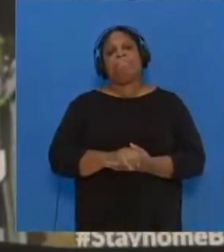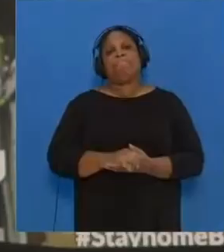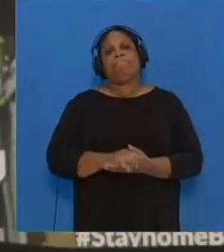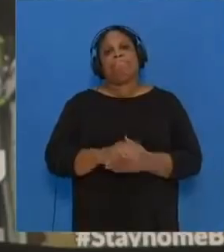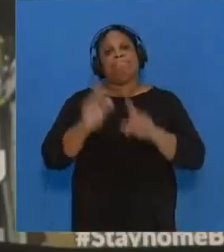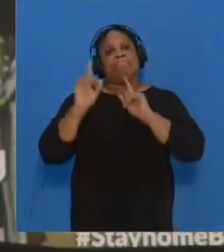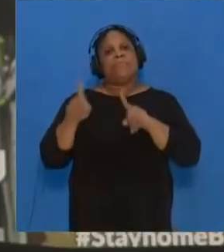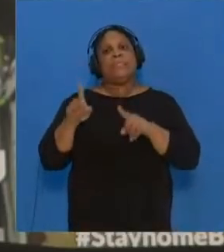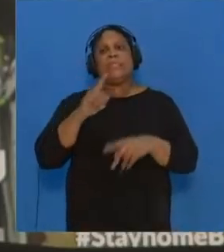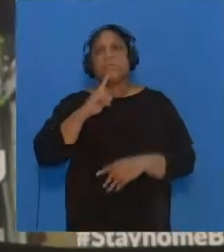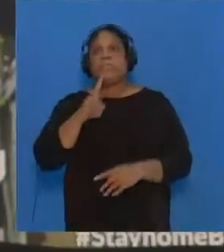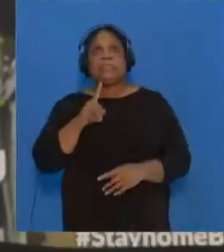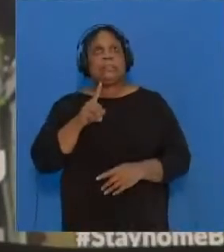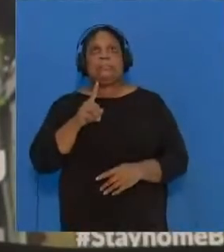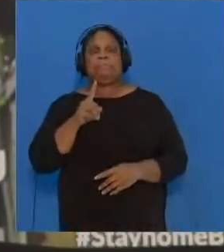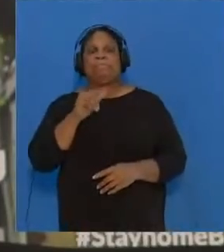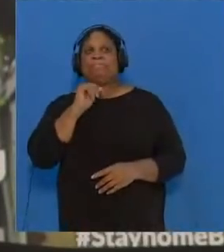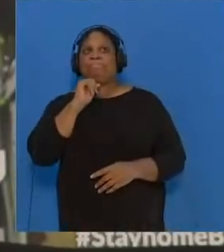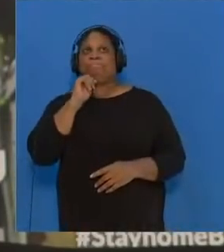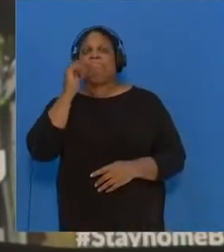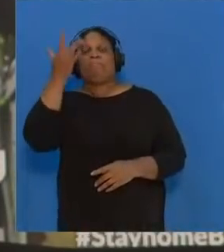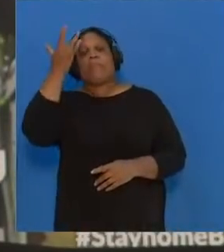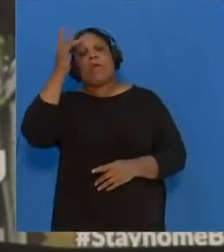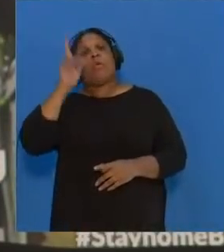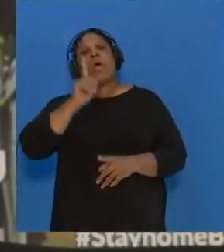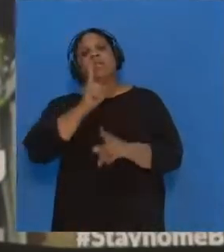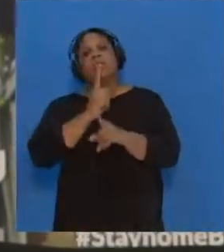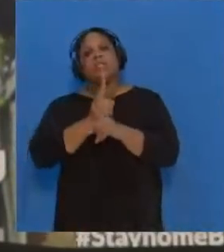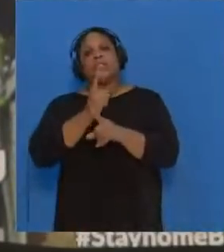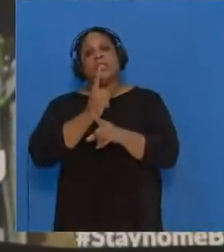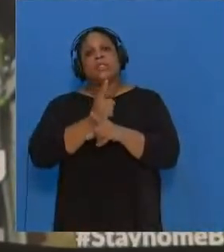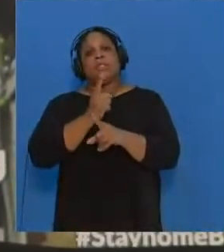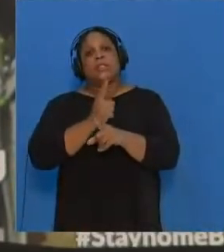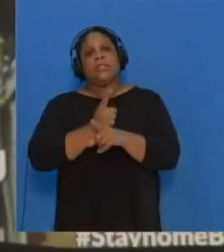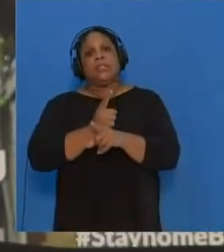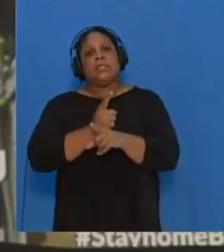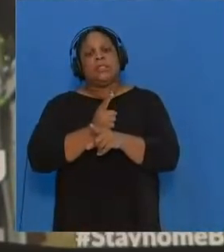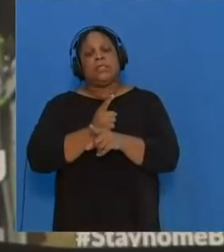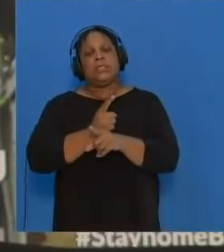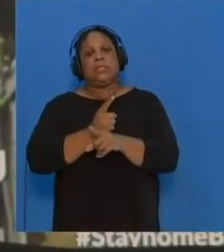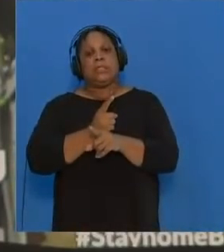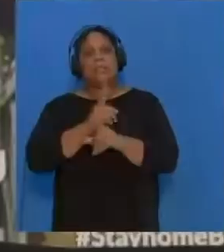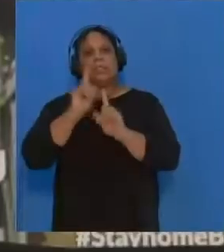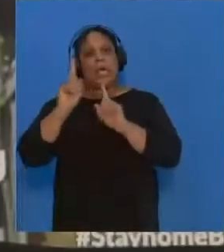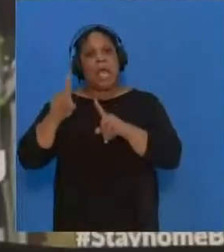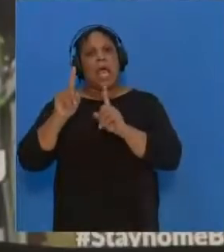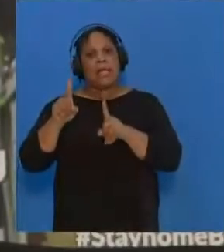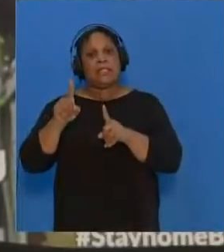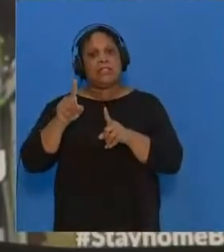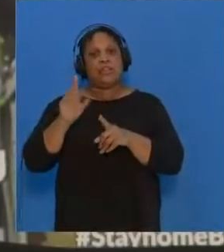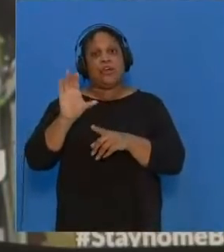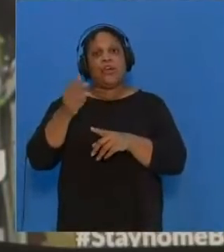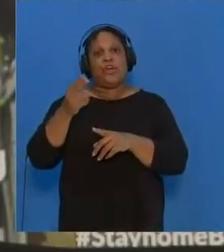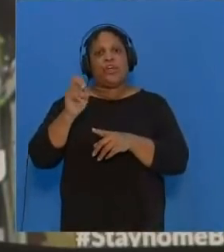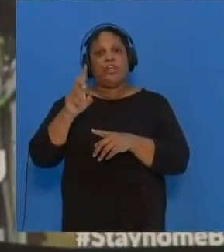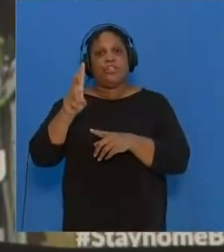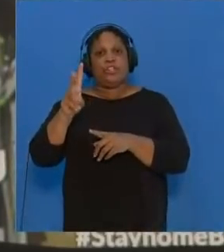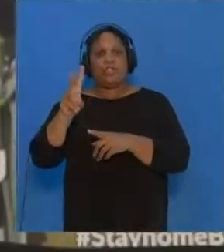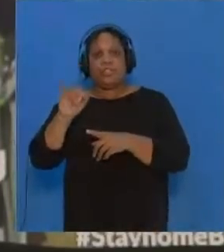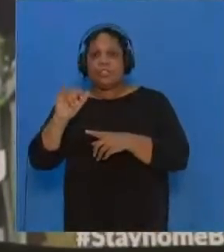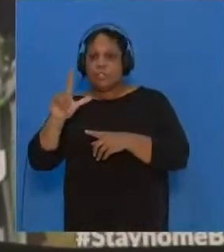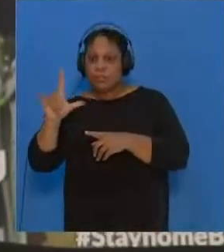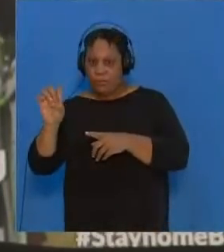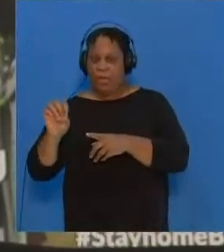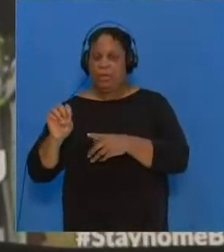unwise to proffer comment on the specifics of the Chevelle Dill investigation. You'll be